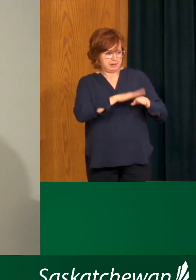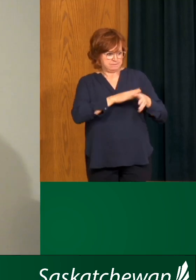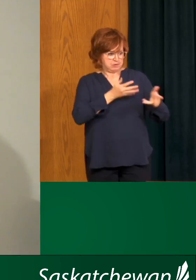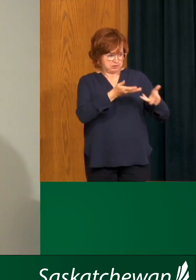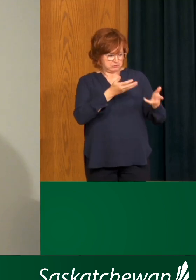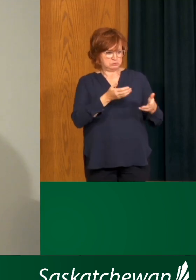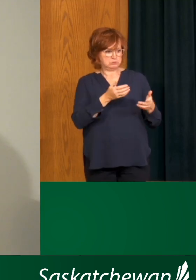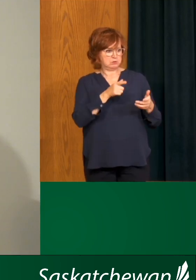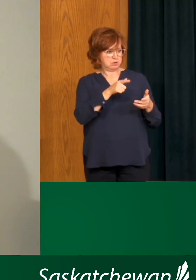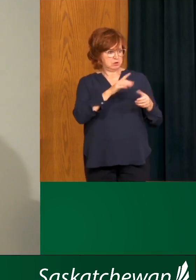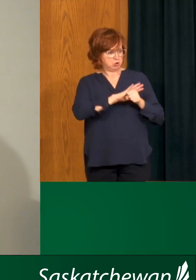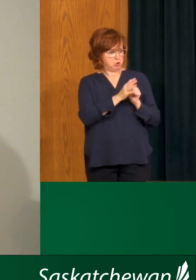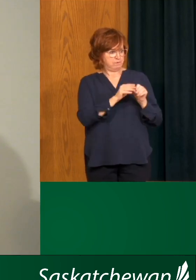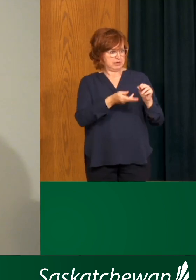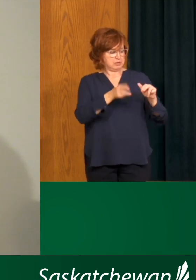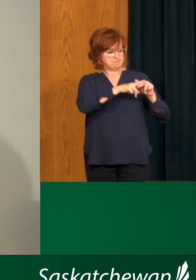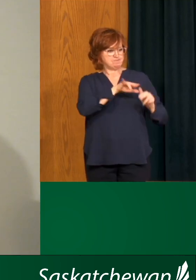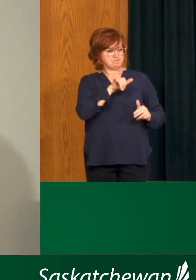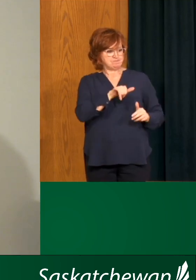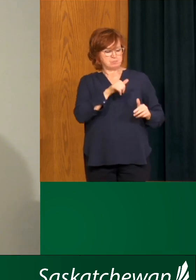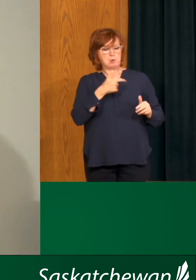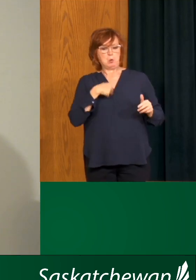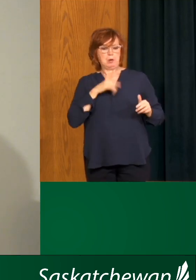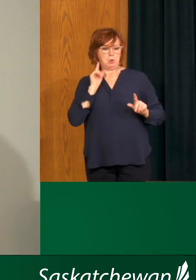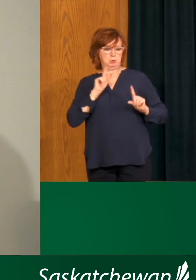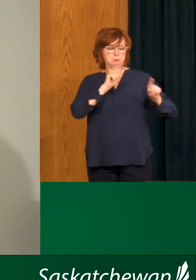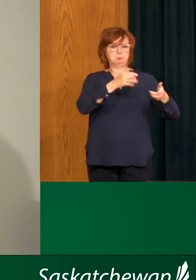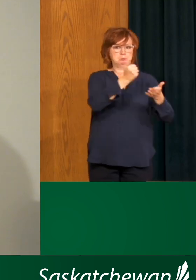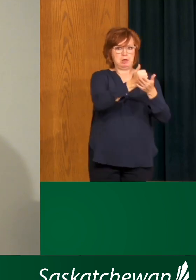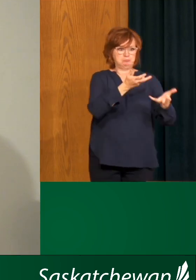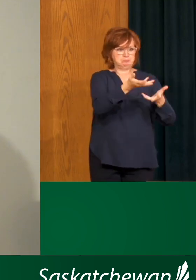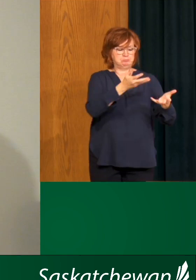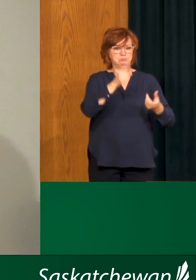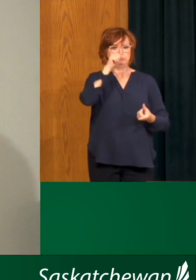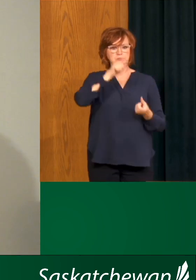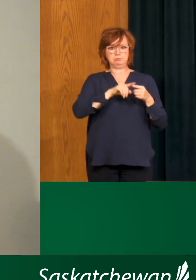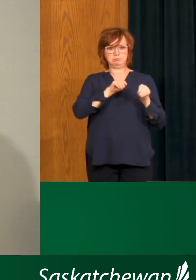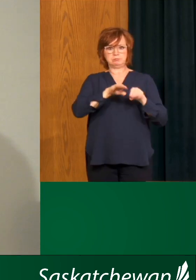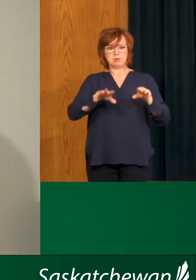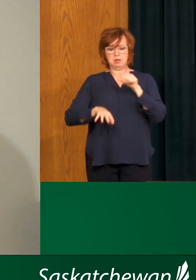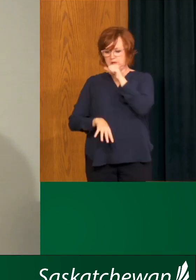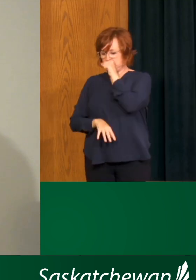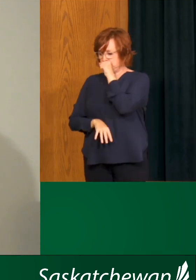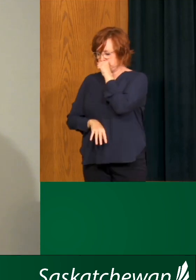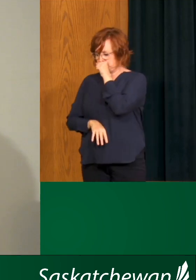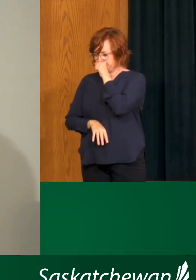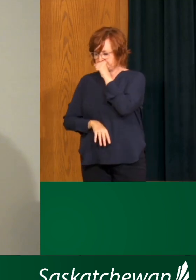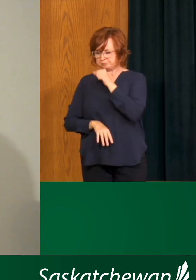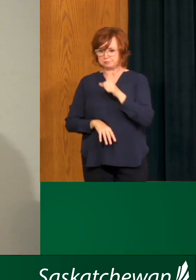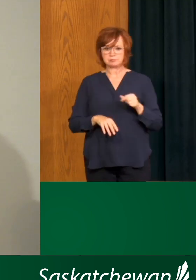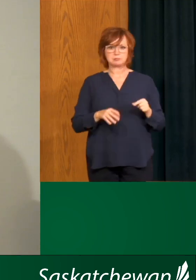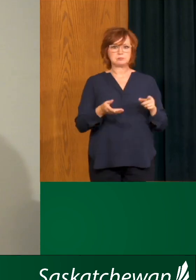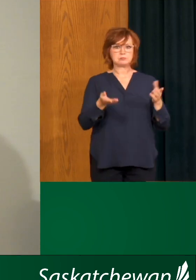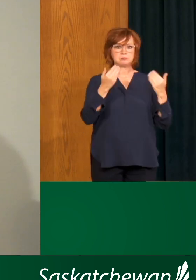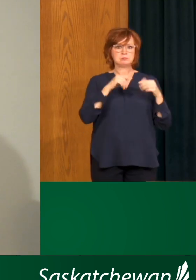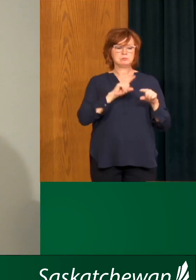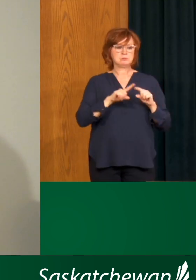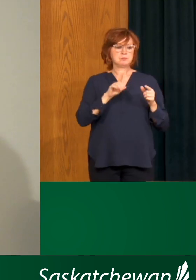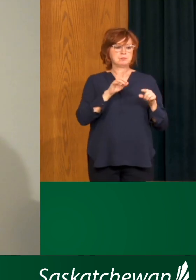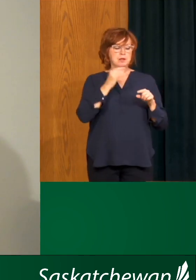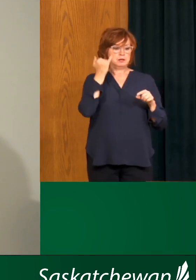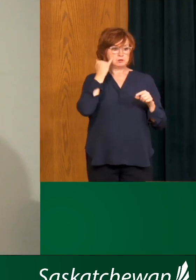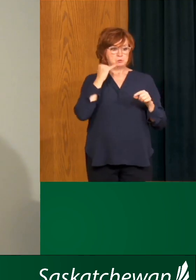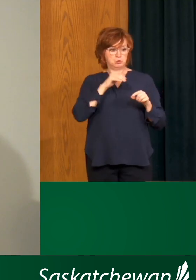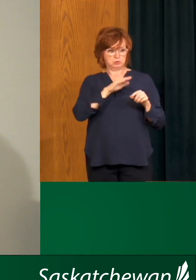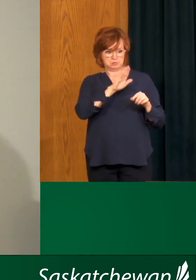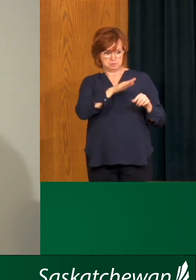COVID transmission. But generally, I think we should be confident that as long as parents keep children home if they're sick, or if there's an